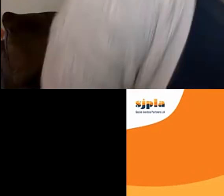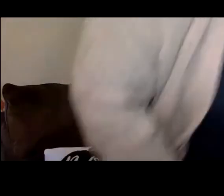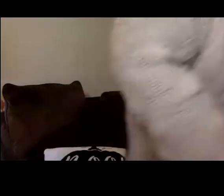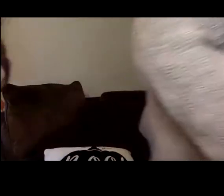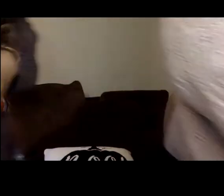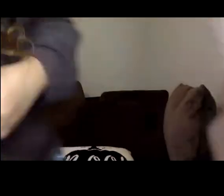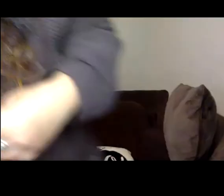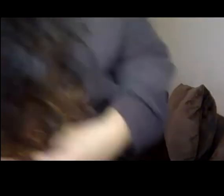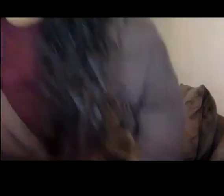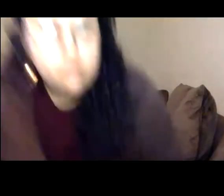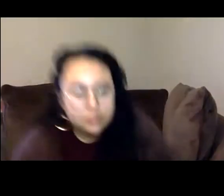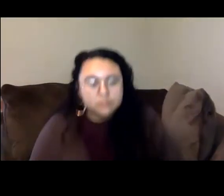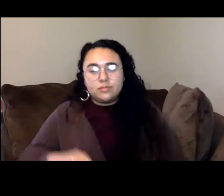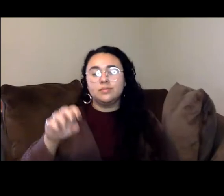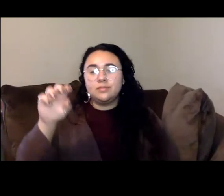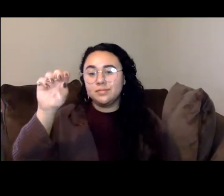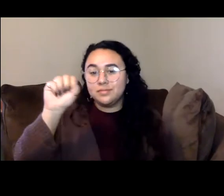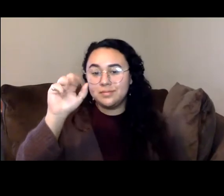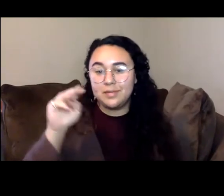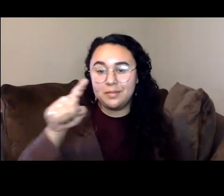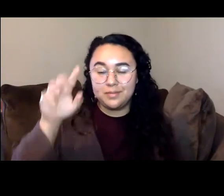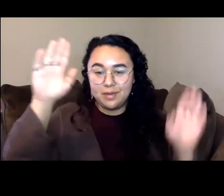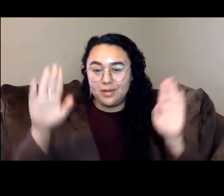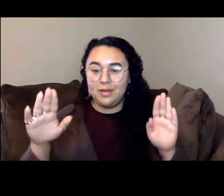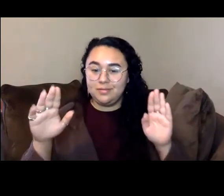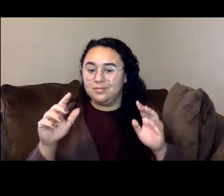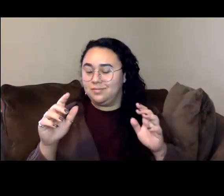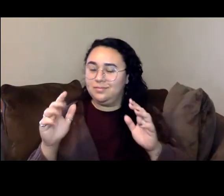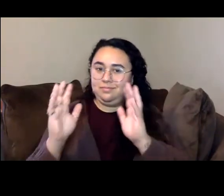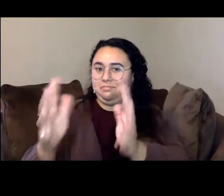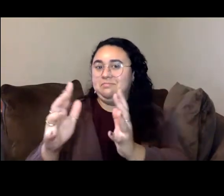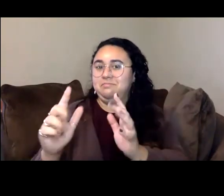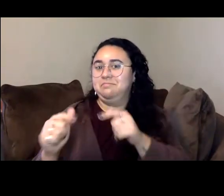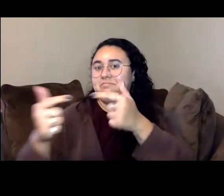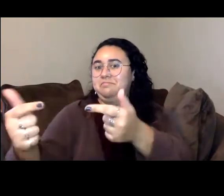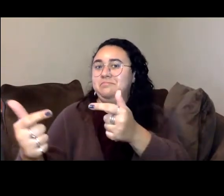Sam, you're awesome. I wish you could just have the stage for the rest of the event.